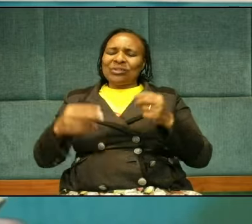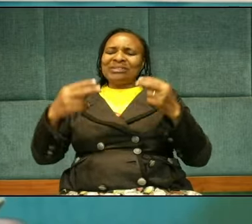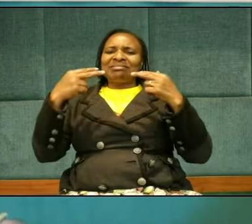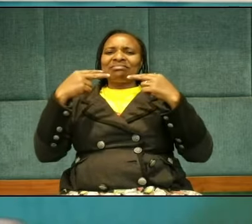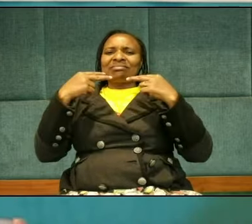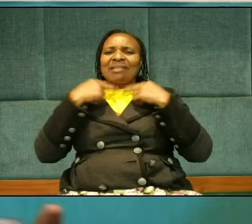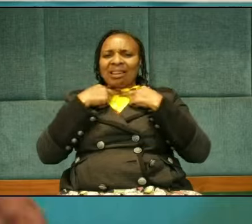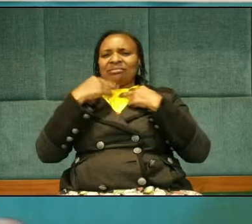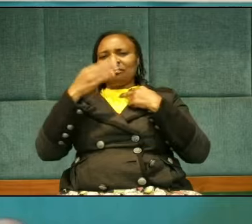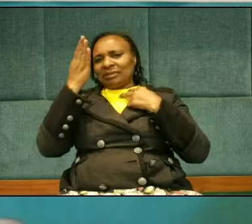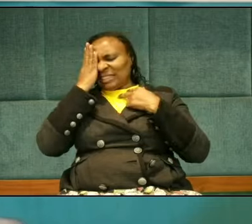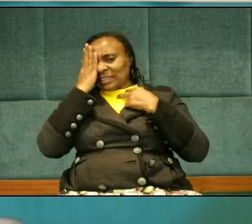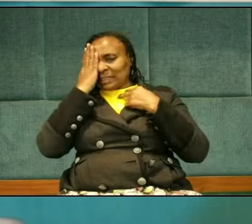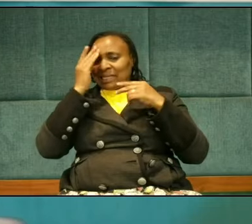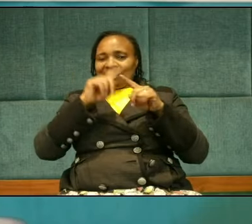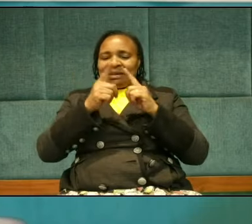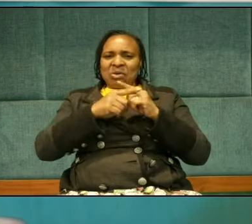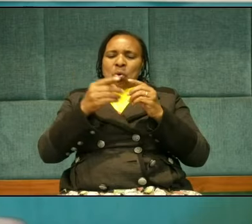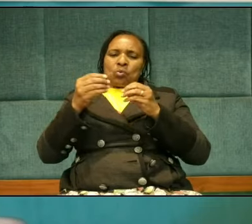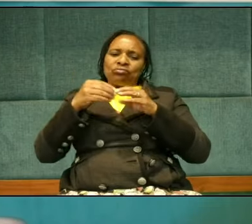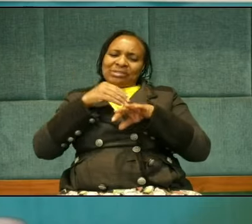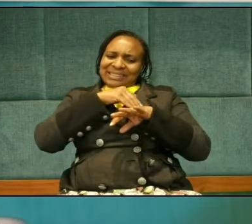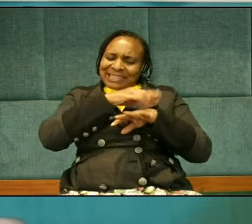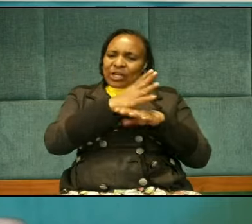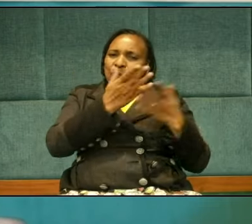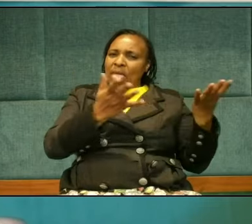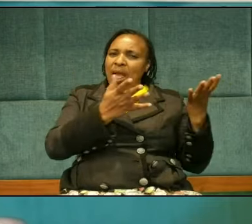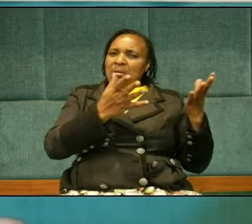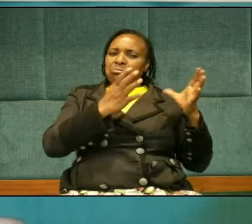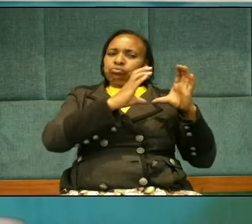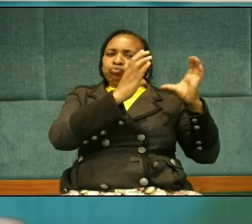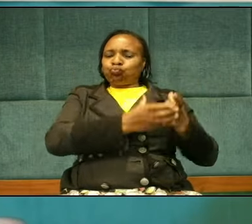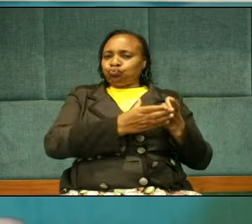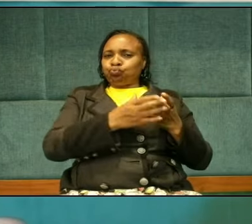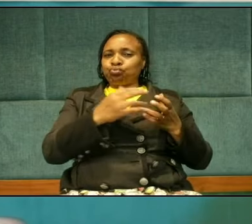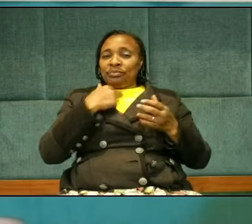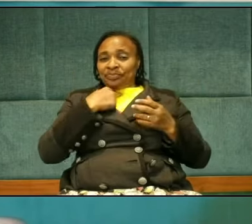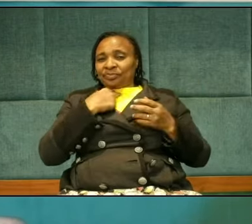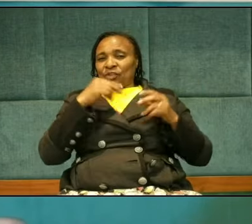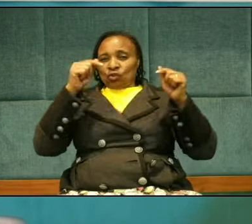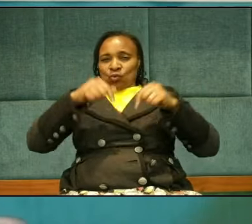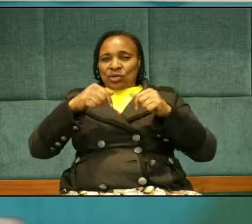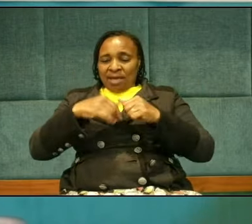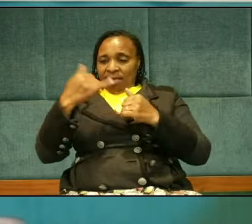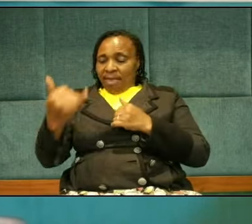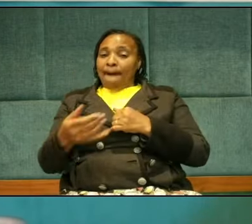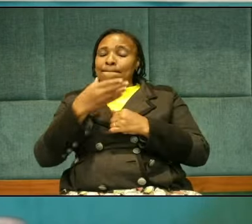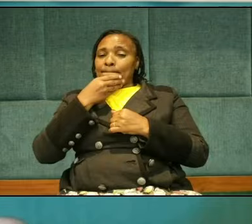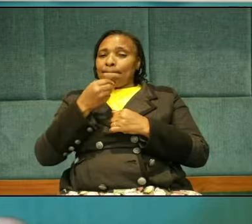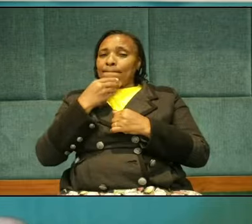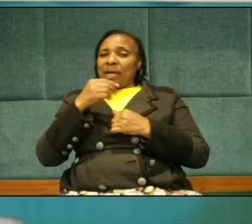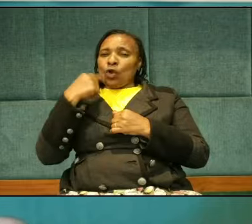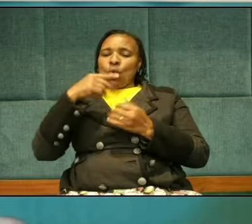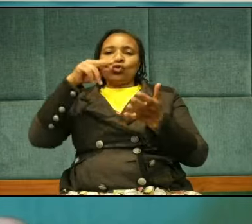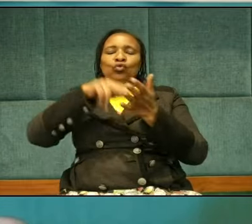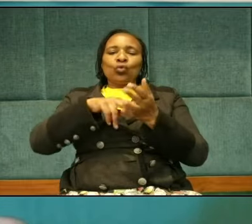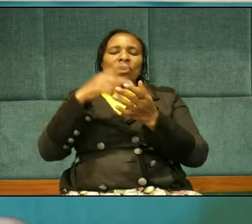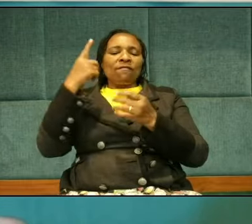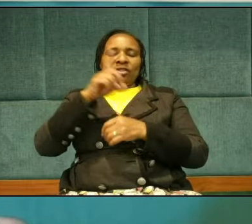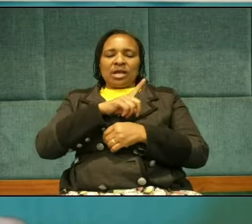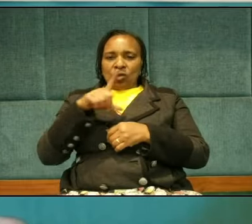captivity and sent them to exile. But today we'll learn of very young men who stood for